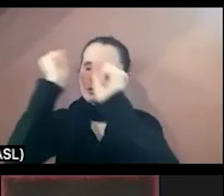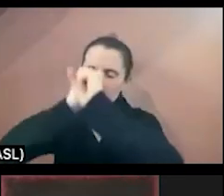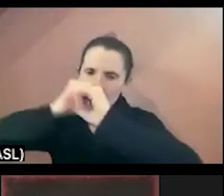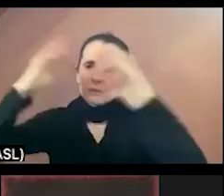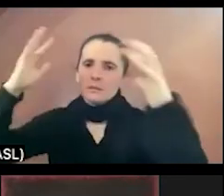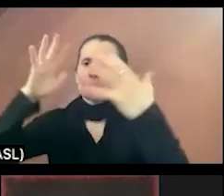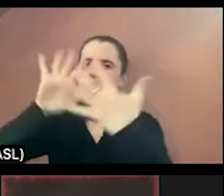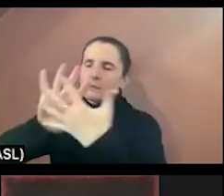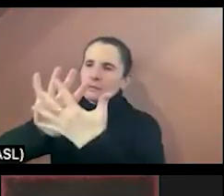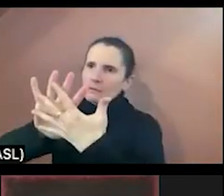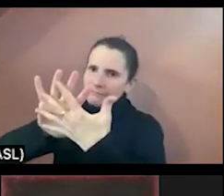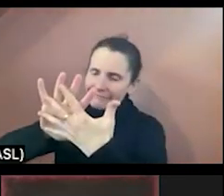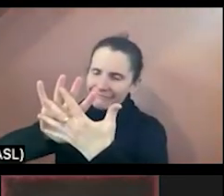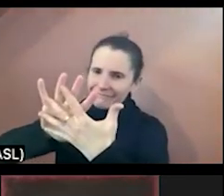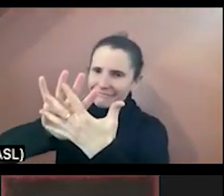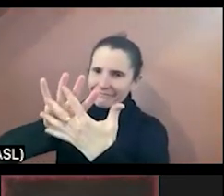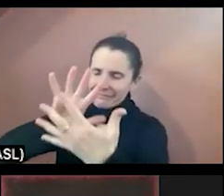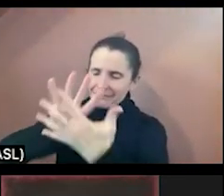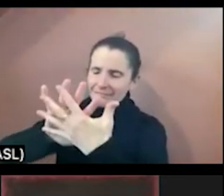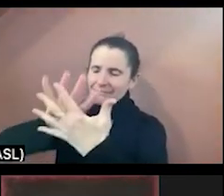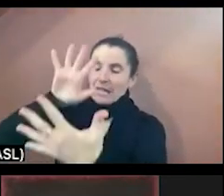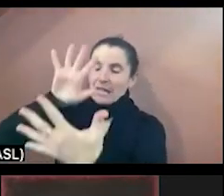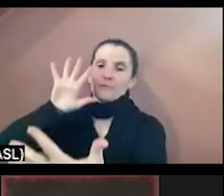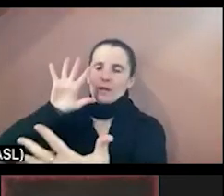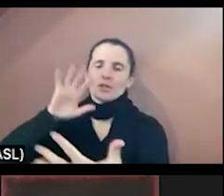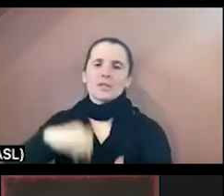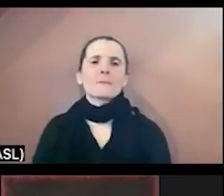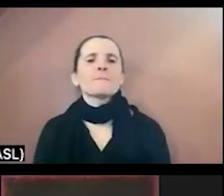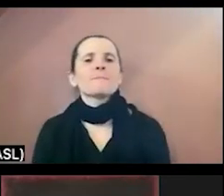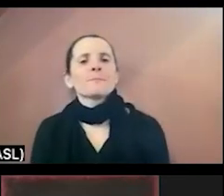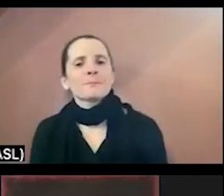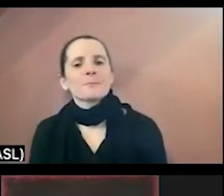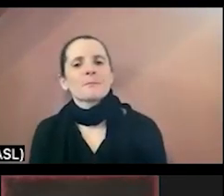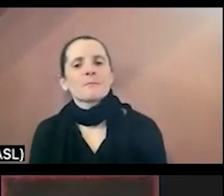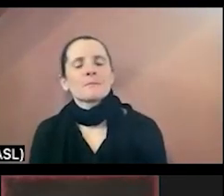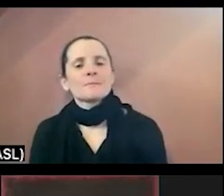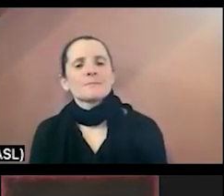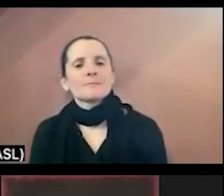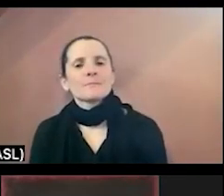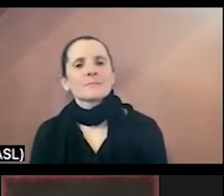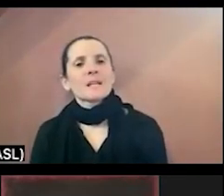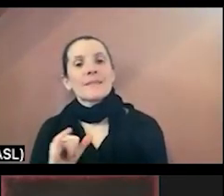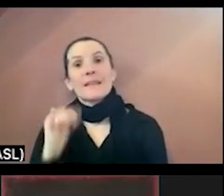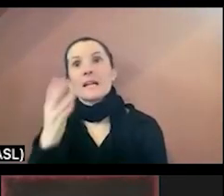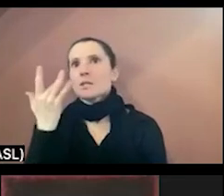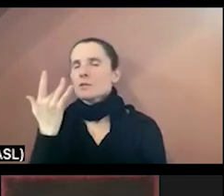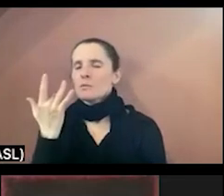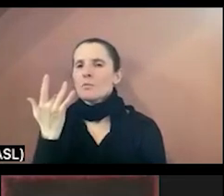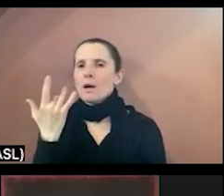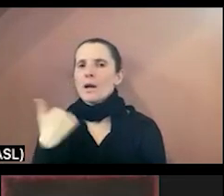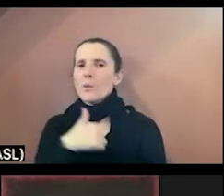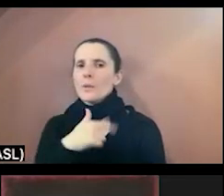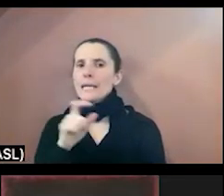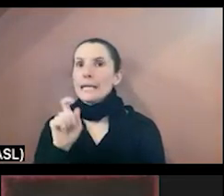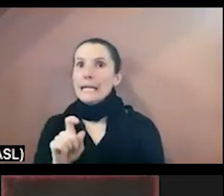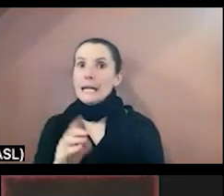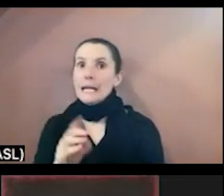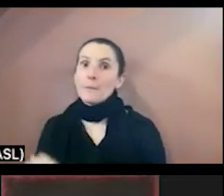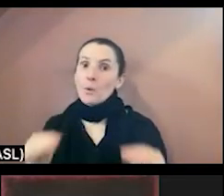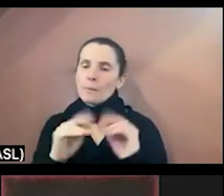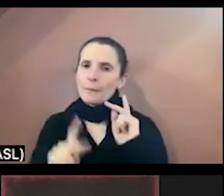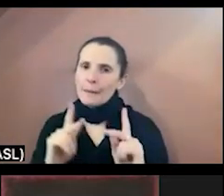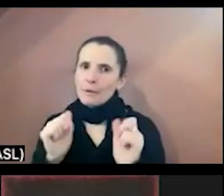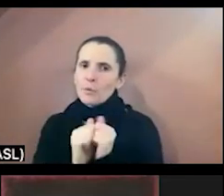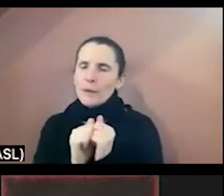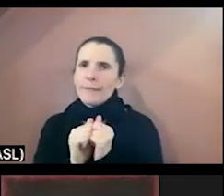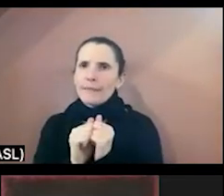modern ones particularly. This is one of the reasons why we need more people with disability, with visual impairment,